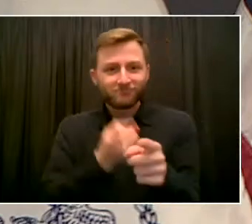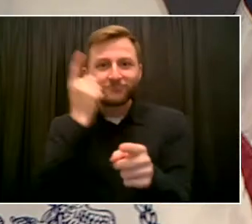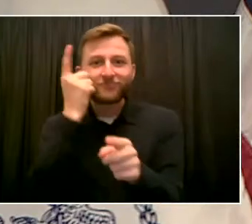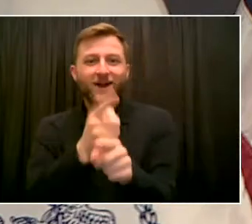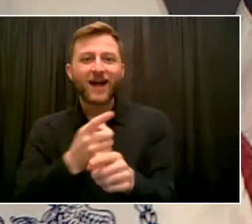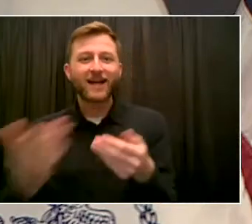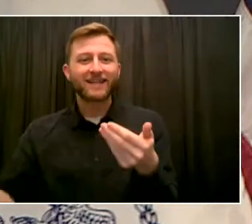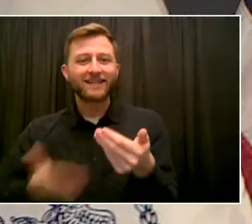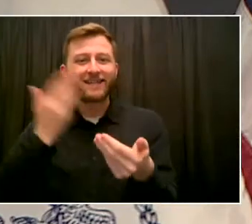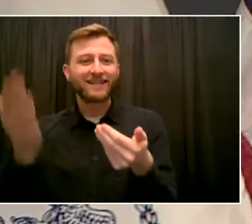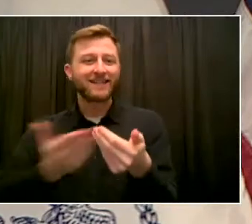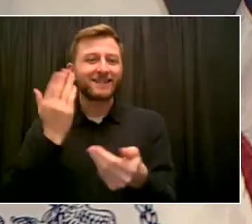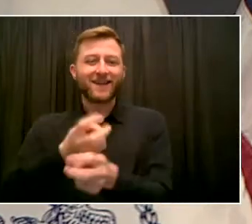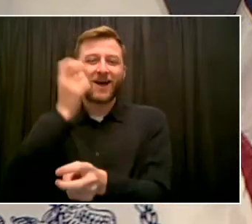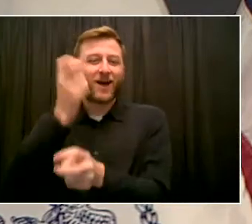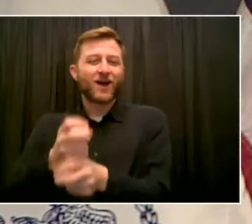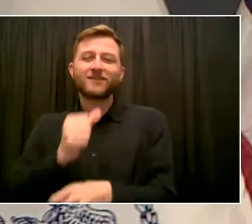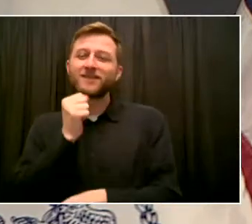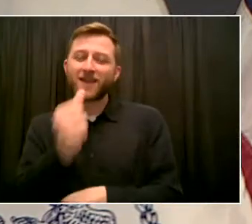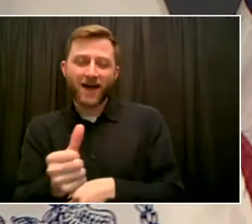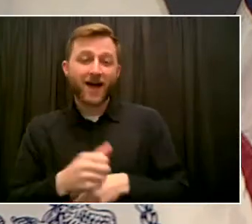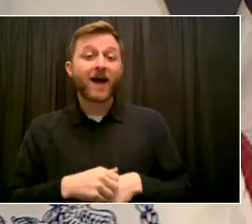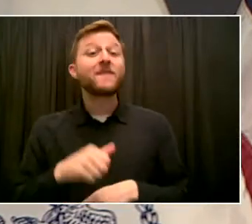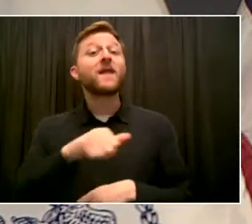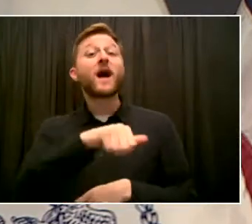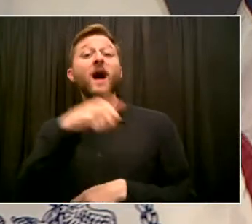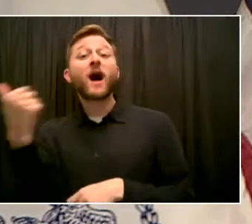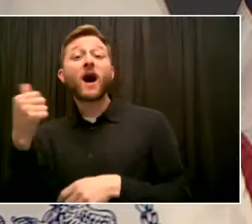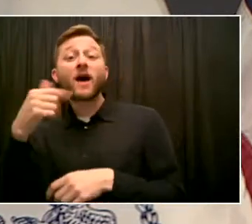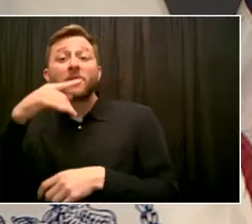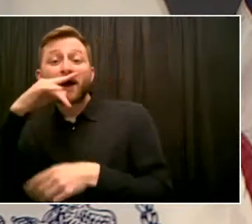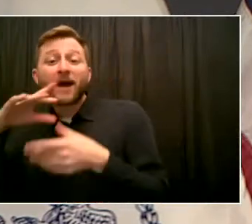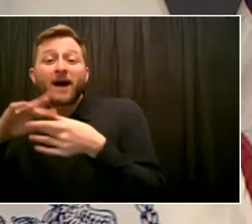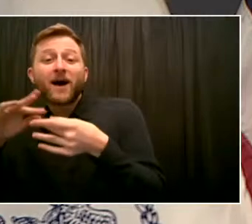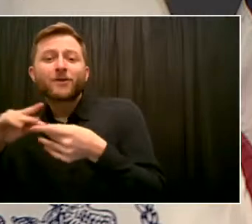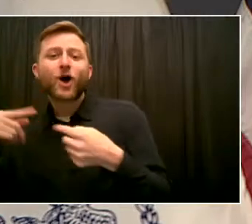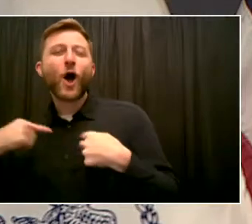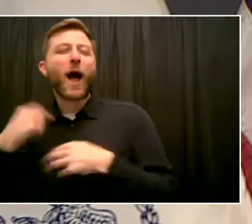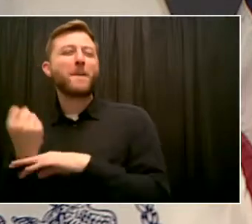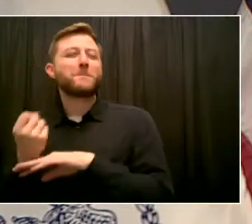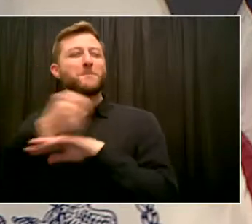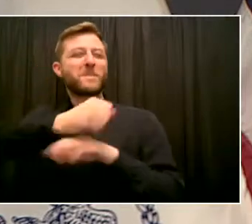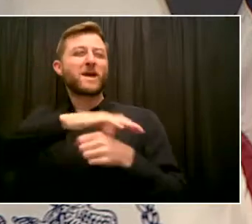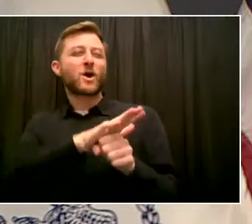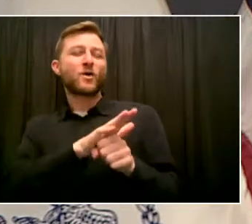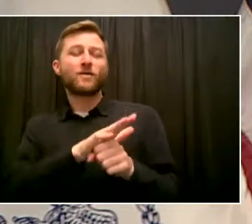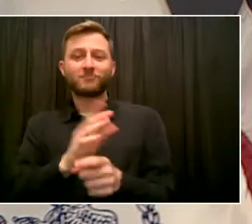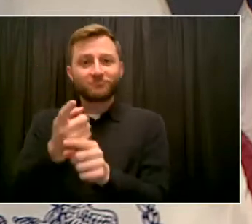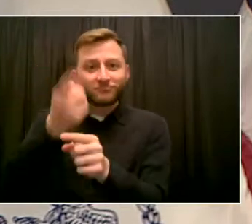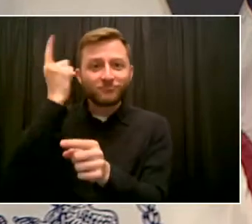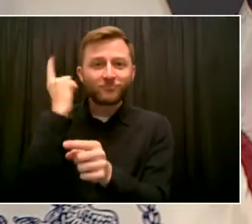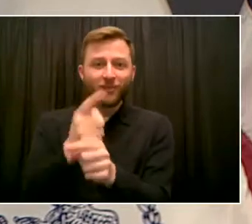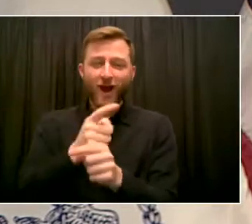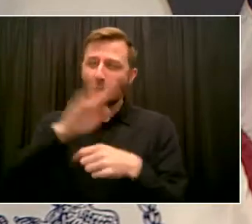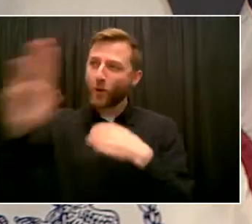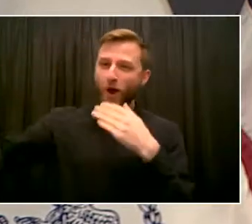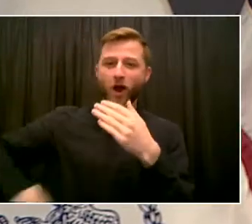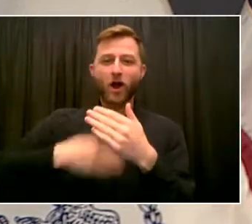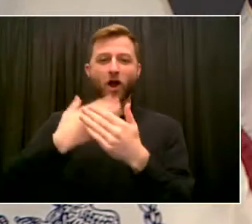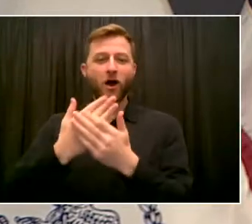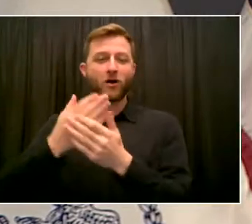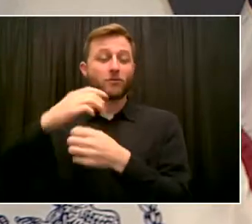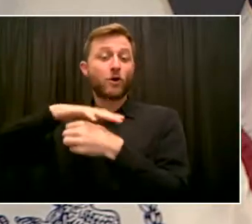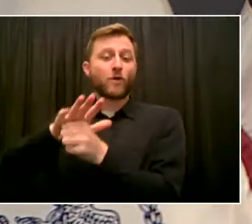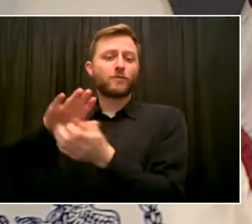I love what the other child said, I beat COVID. I beat COVID. This is how we all beat COVID. Getting vaccinated is how we